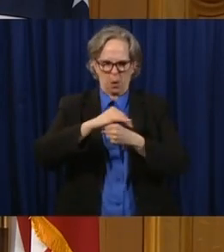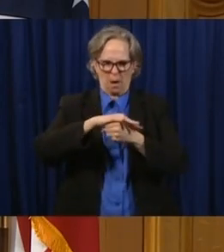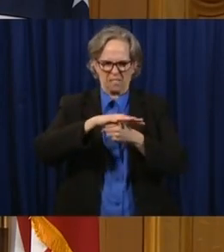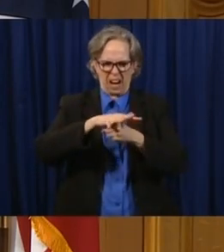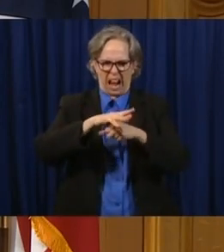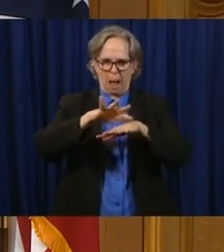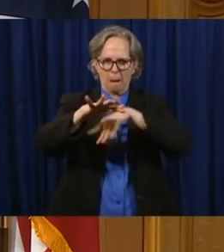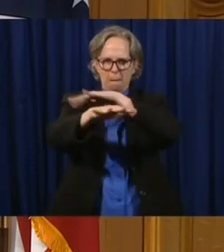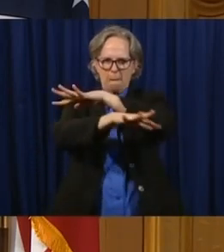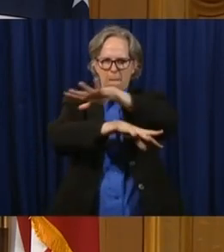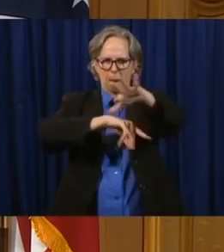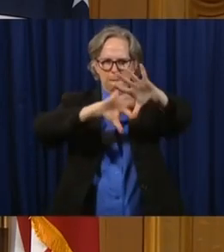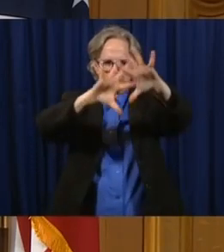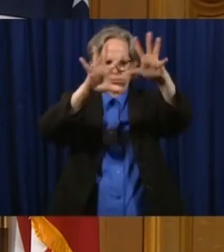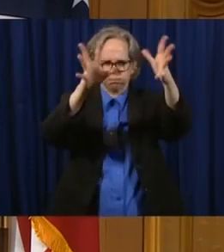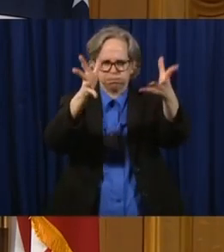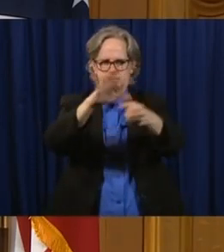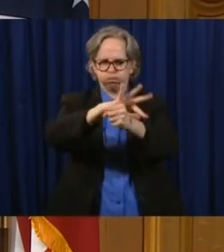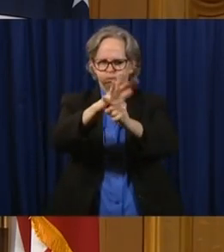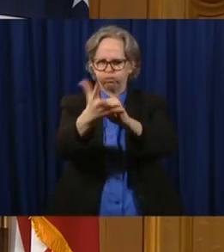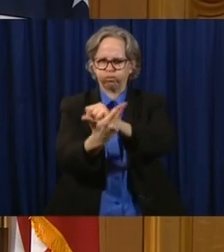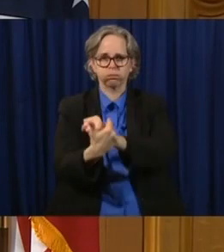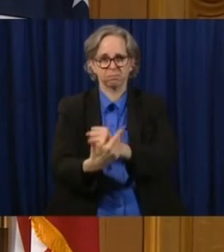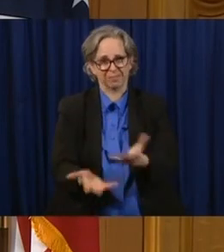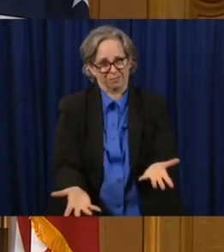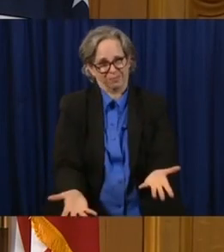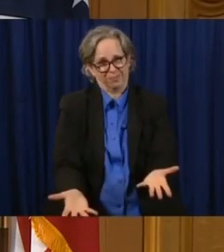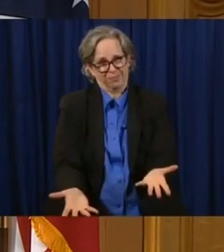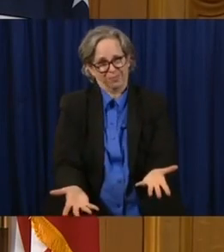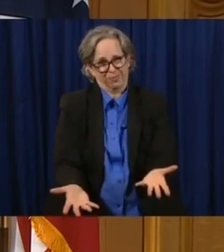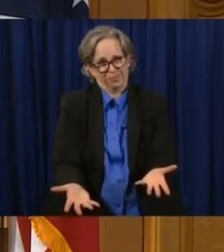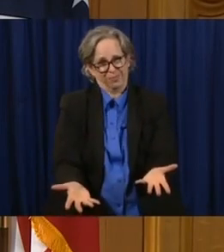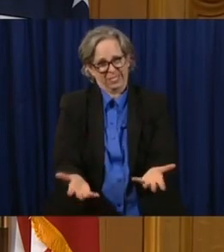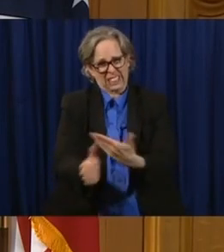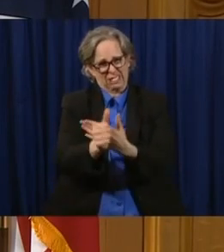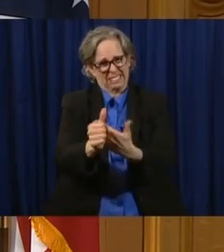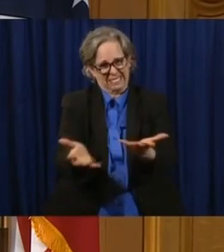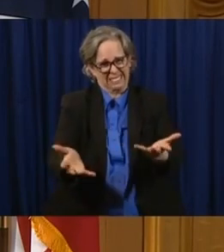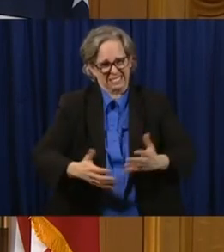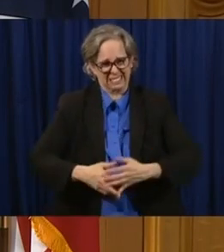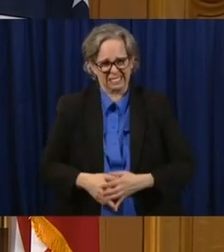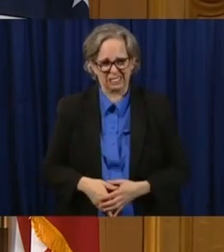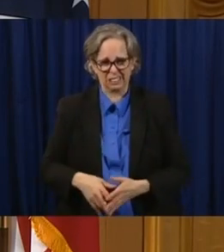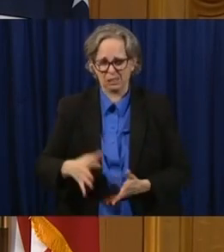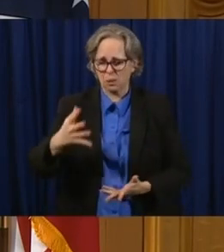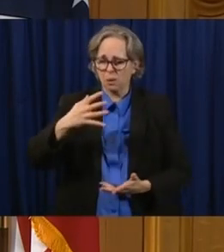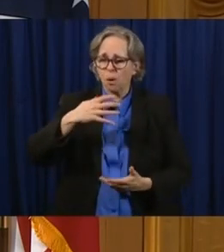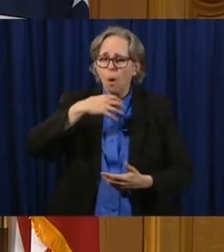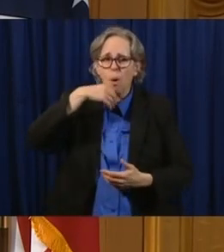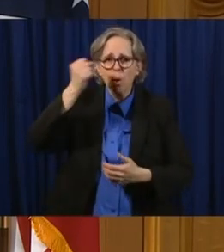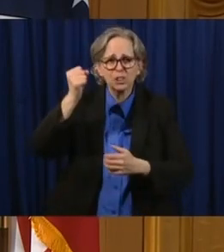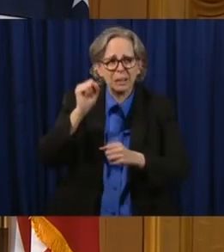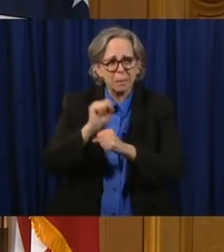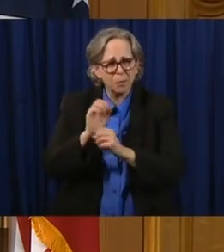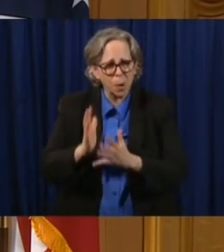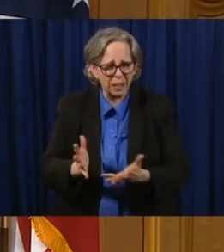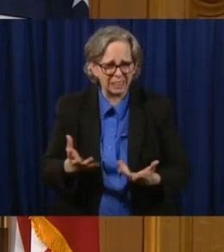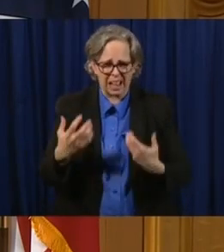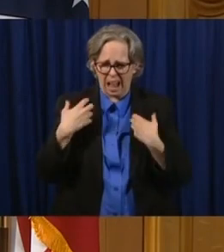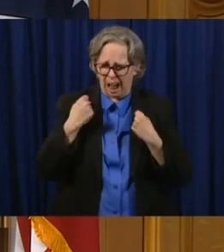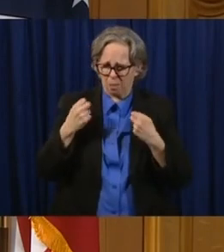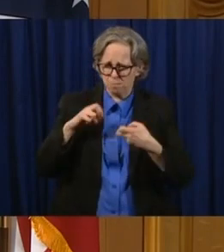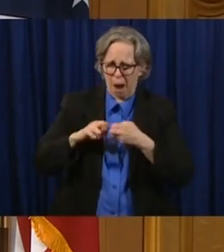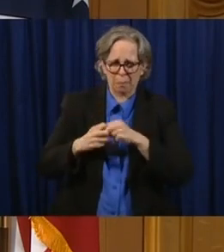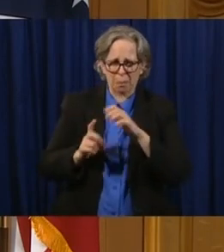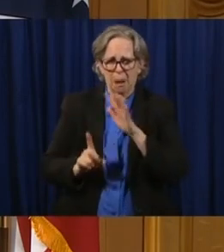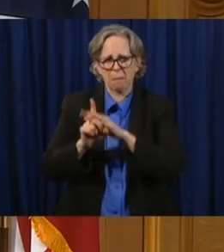country. And so, you know, an older employee, an employee who has a particular health problem, you know, what